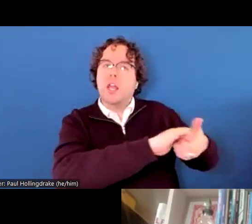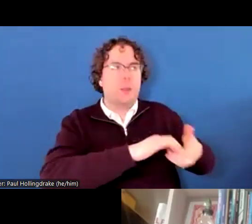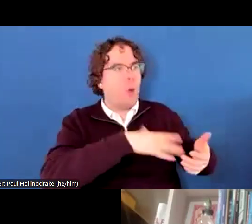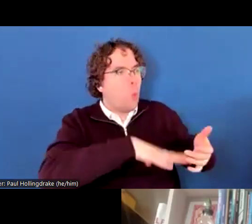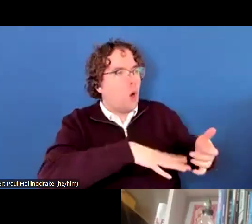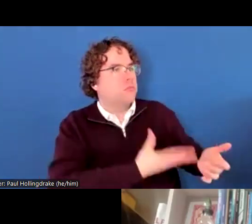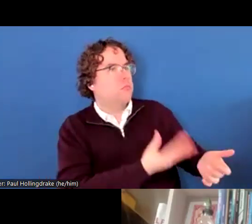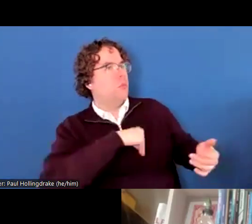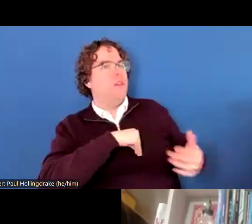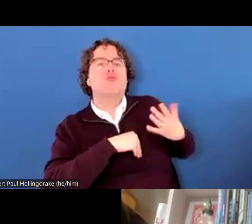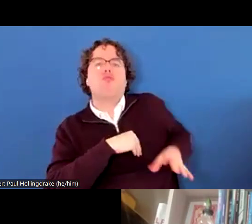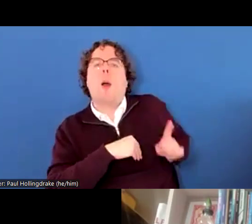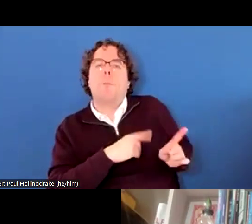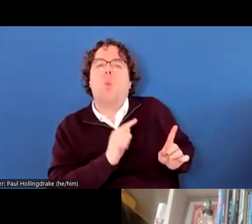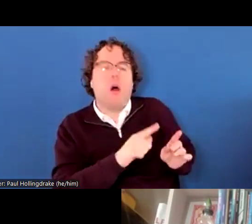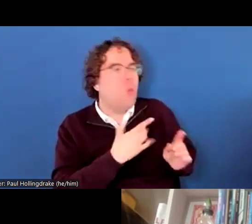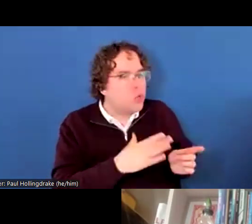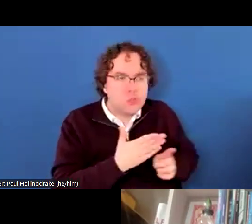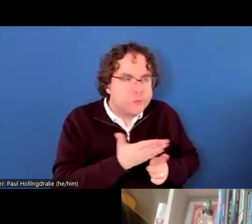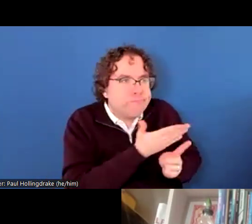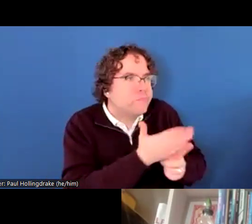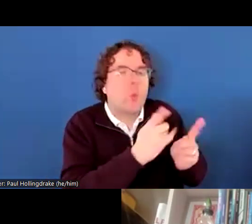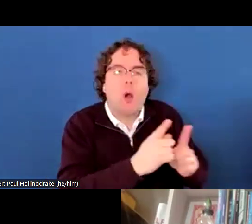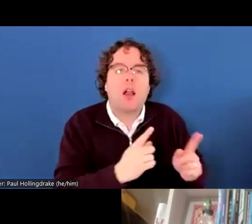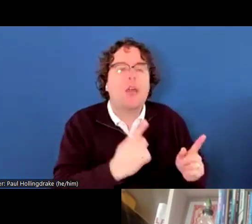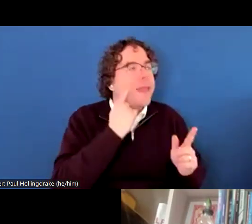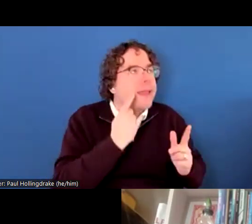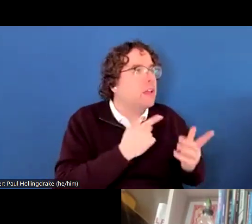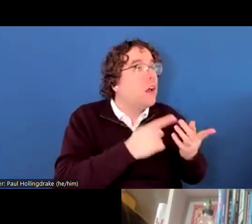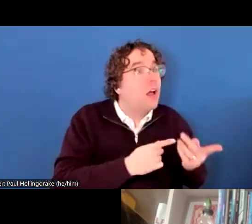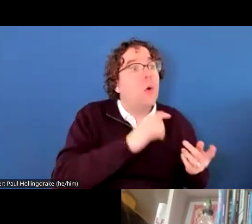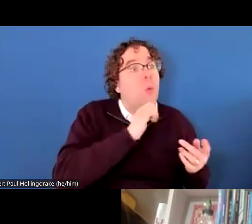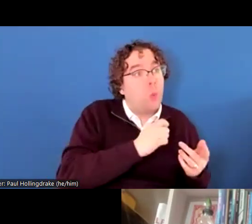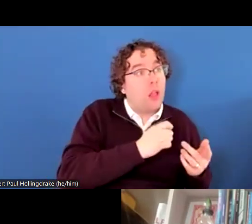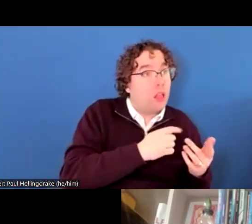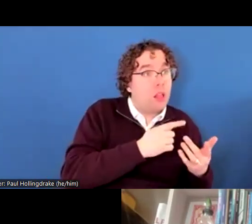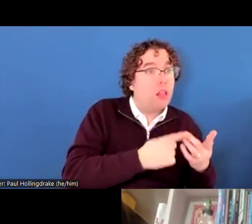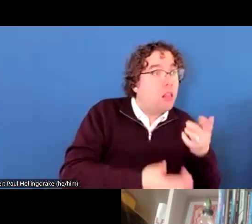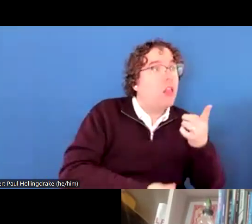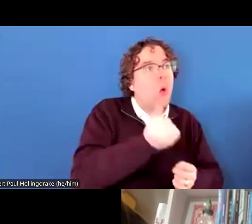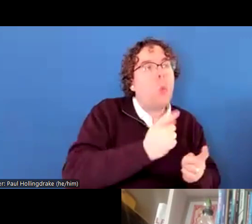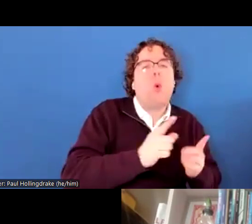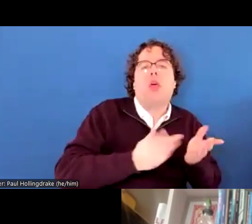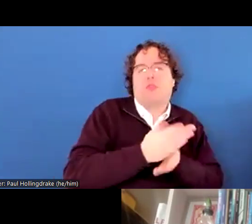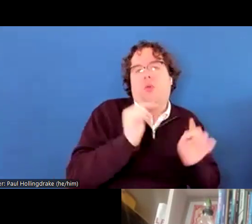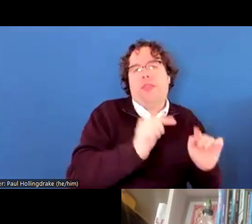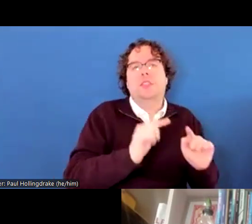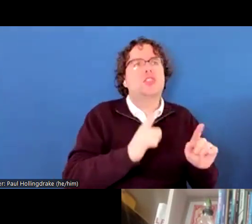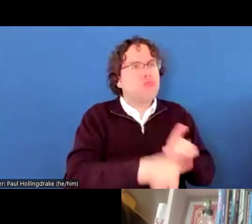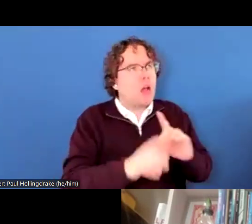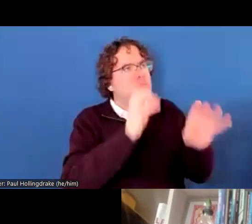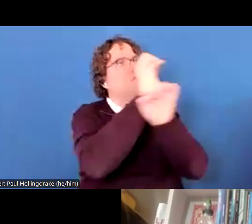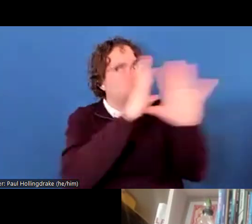and all the places that it can take you to, and have that real like blue sky but